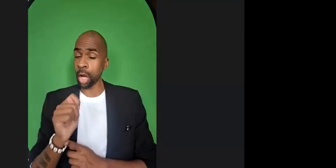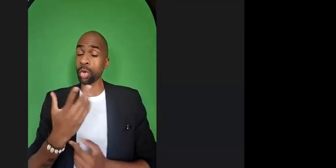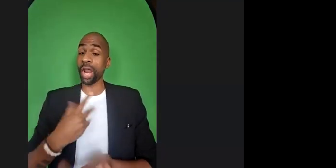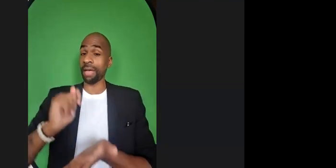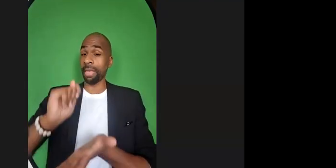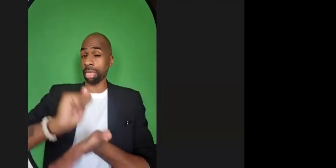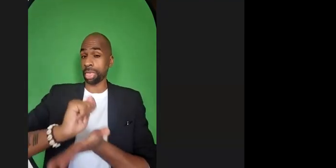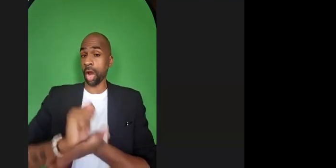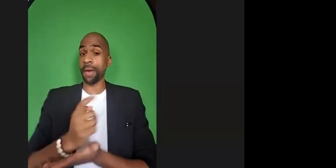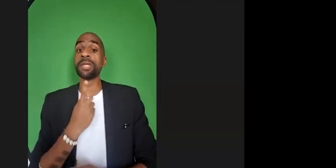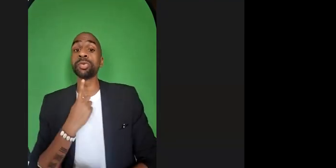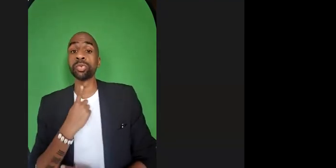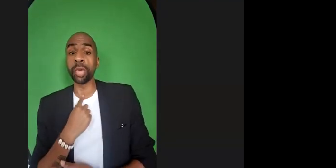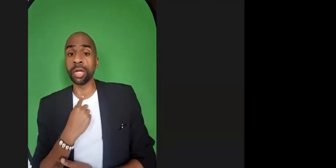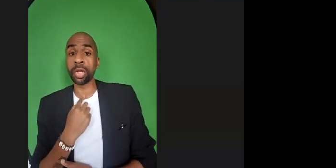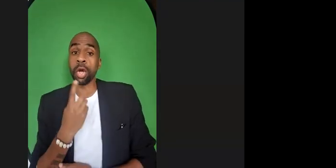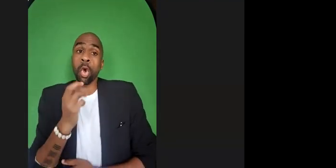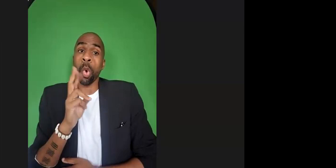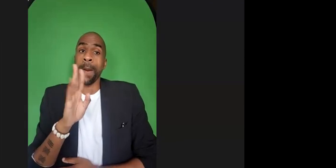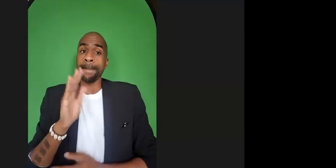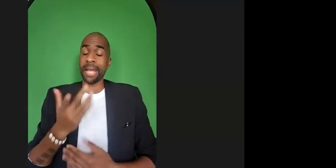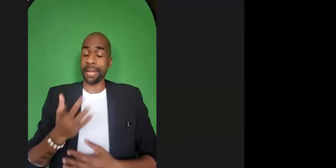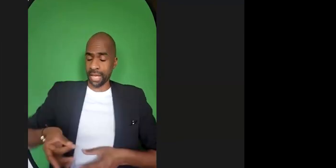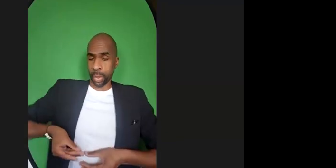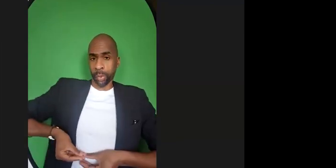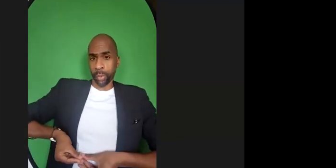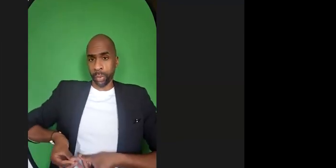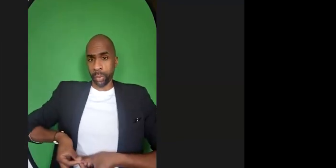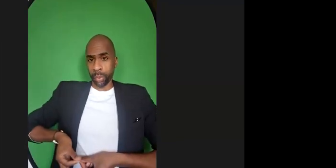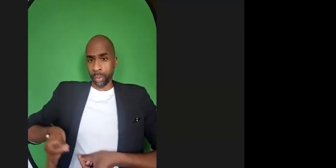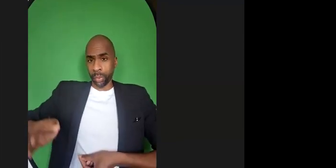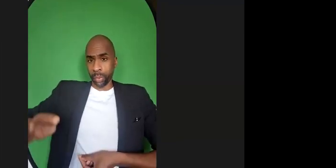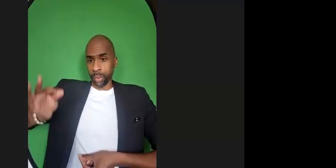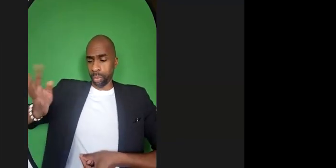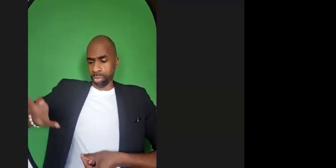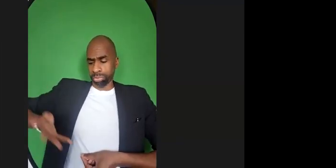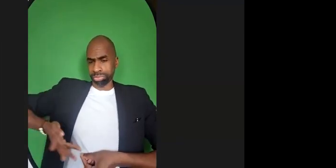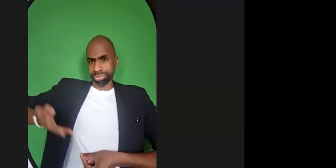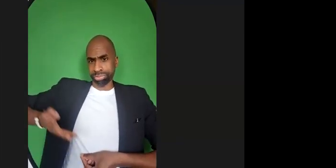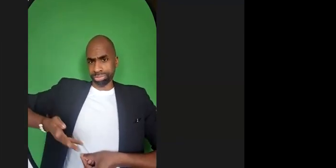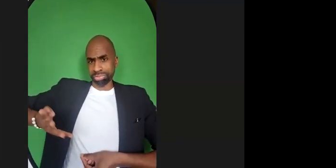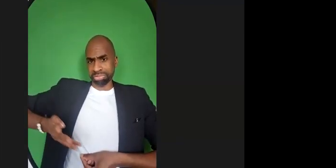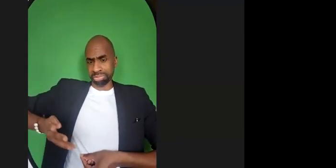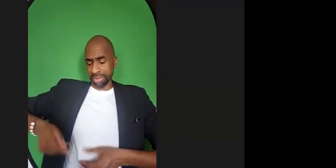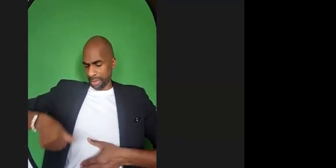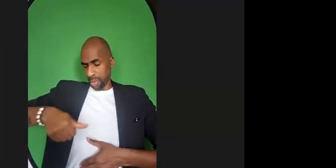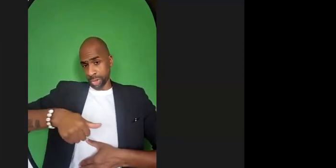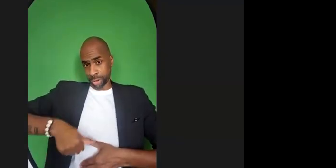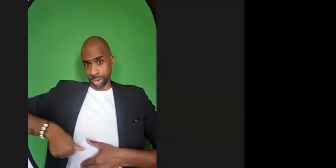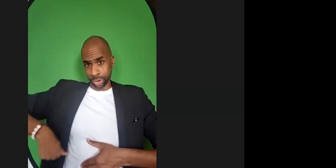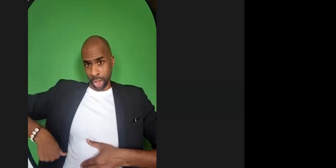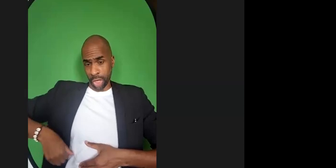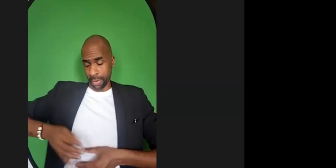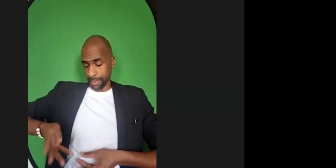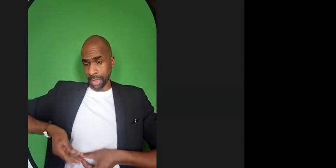a decision about whether to have a feeding tube placed. It can be a surgical, small surgical procedure where a tube is placed through the skin